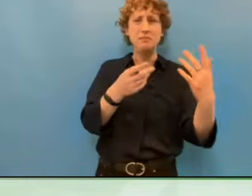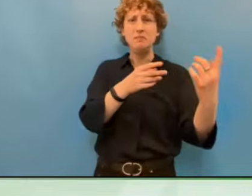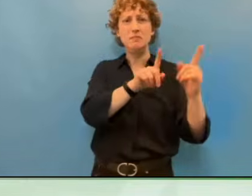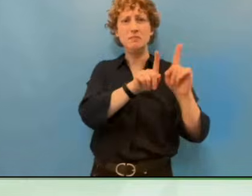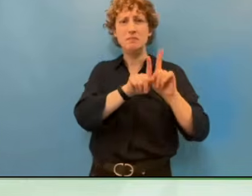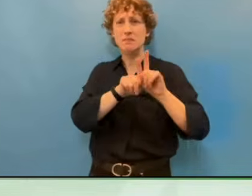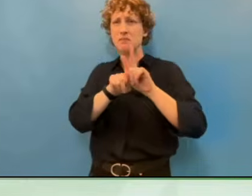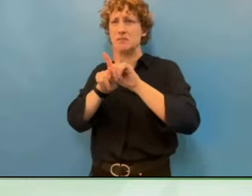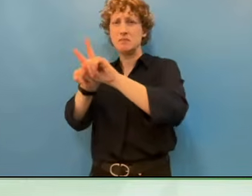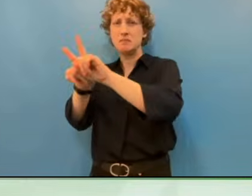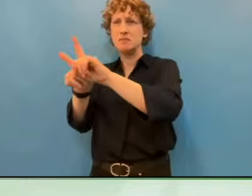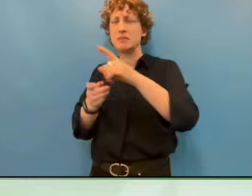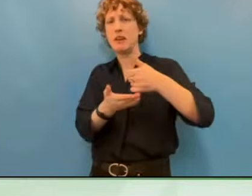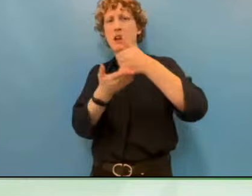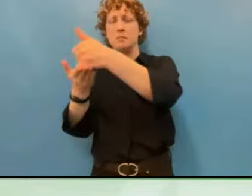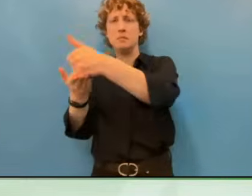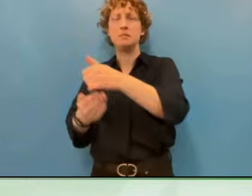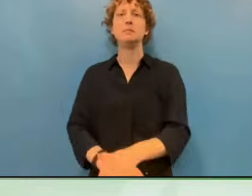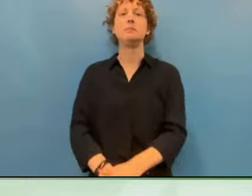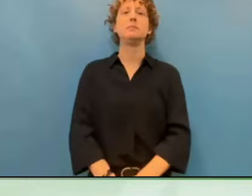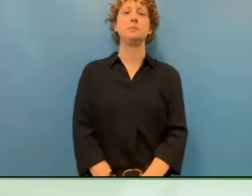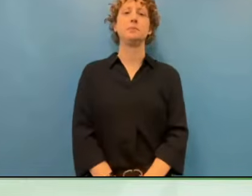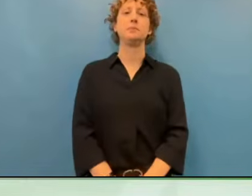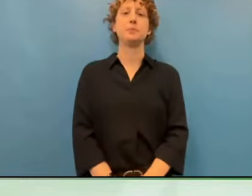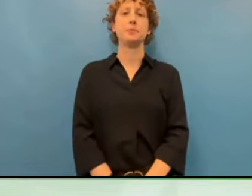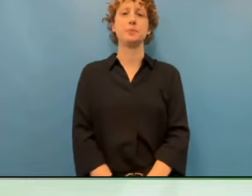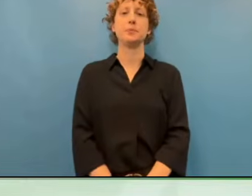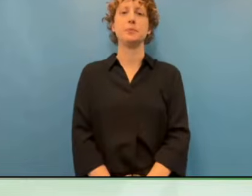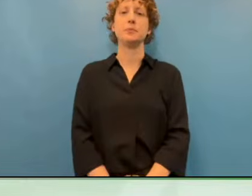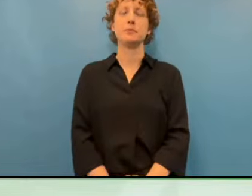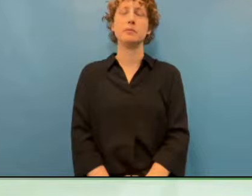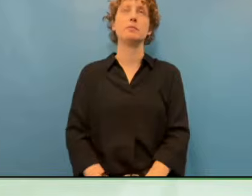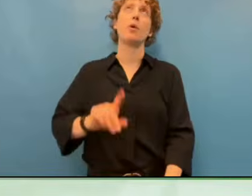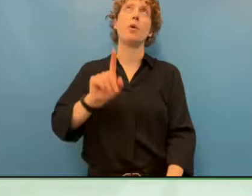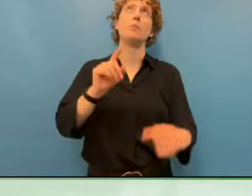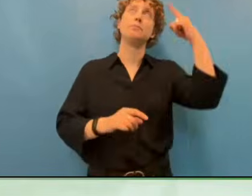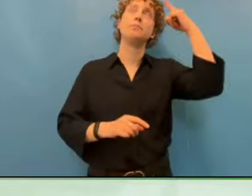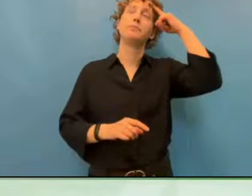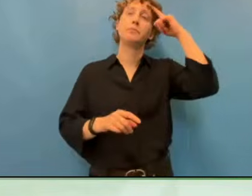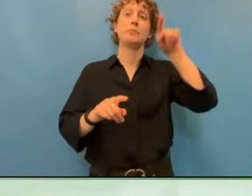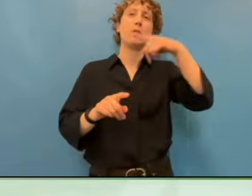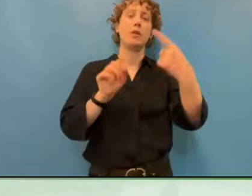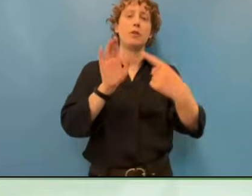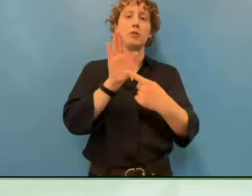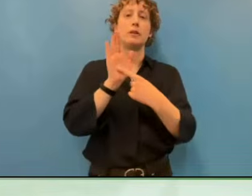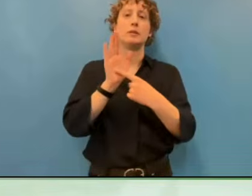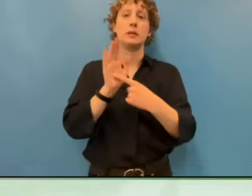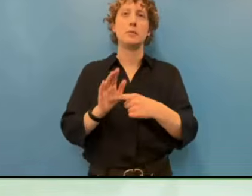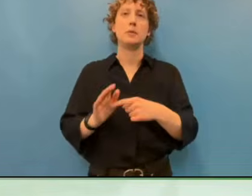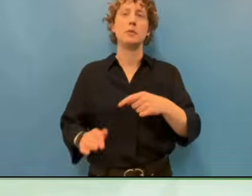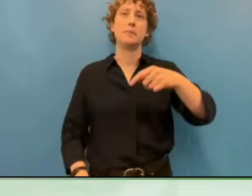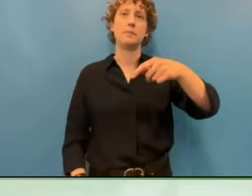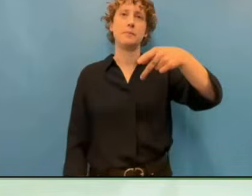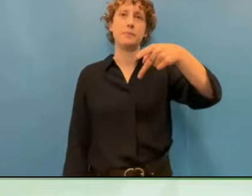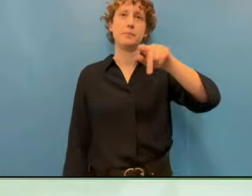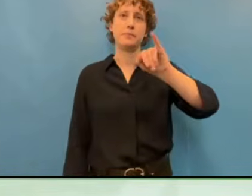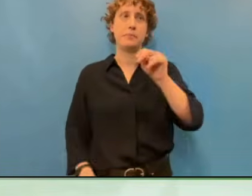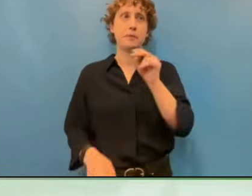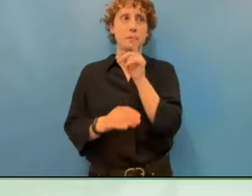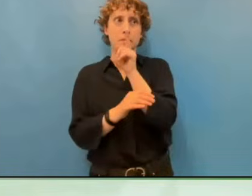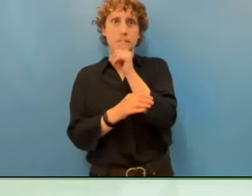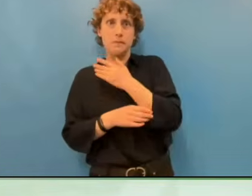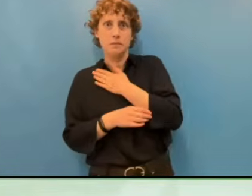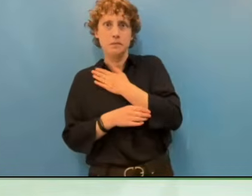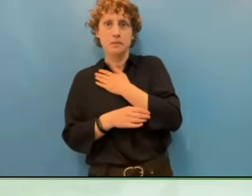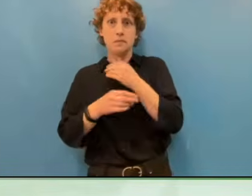want. And giving your PIN for your bank card, that's not the right solution, or asking your relatives to